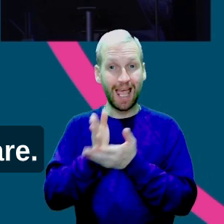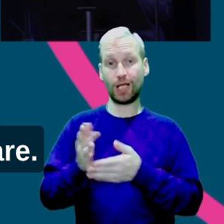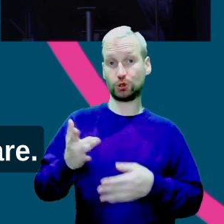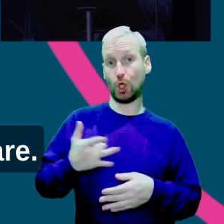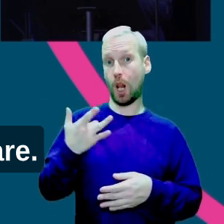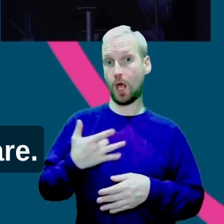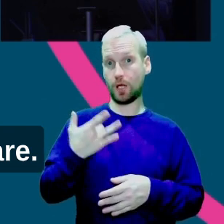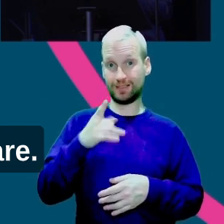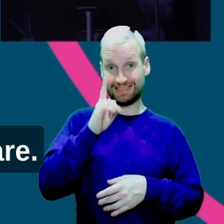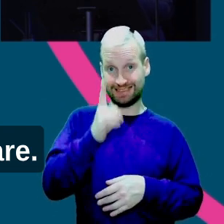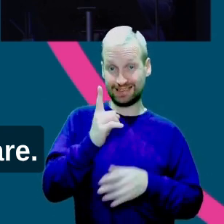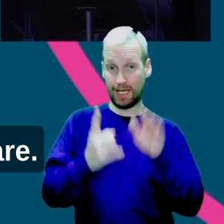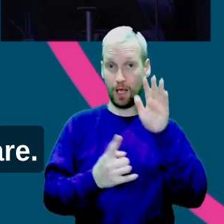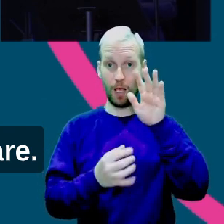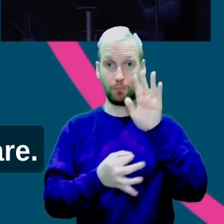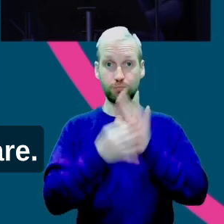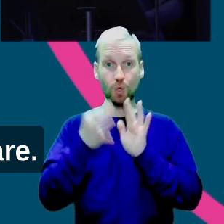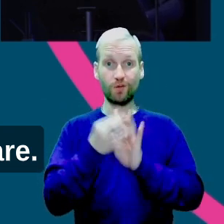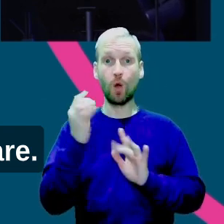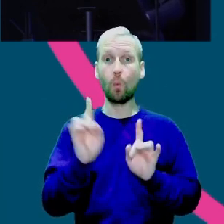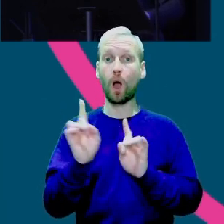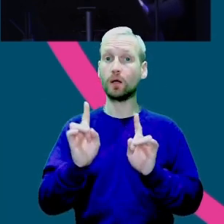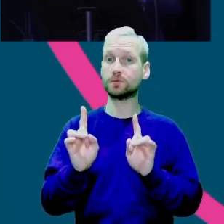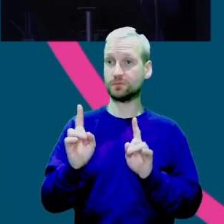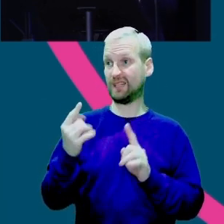improvement on what the current facilities are.